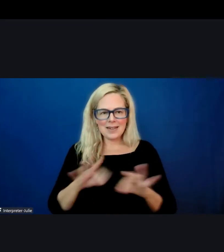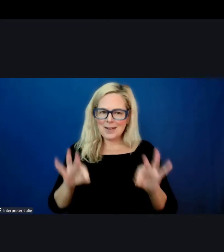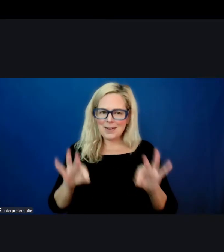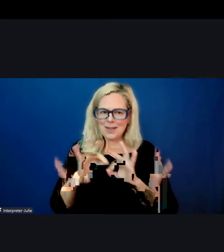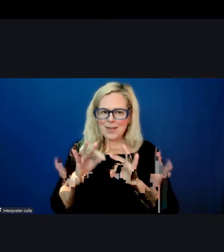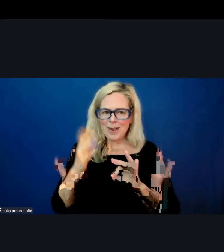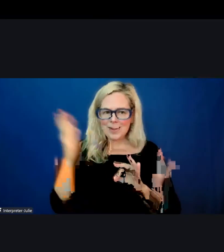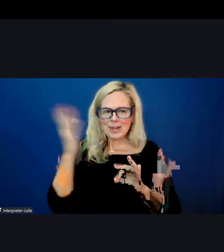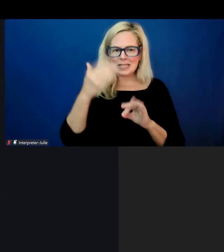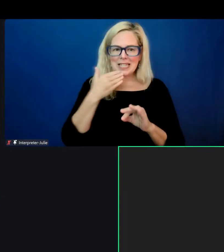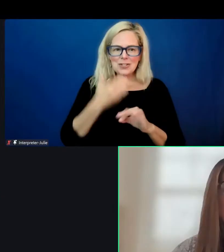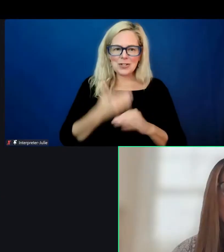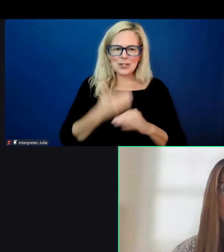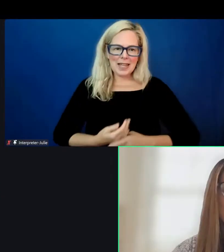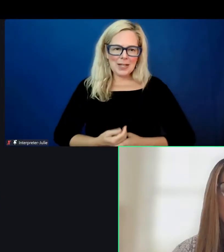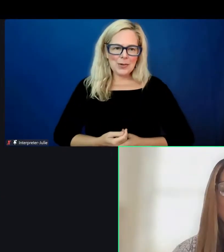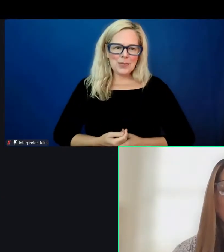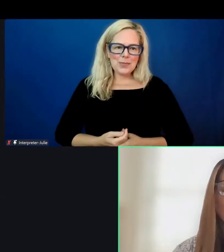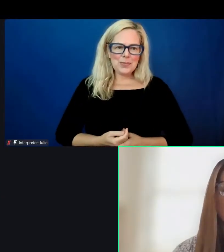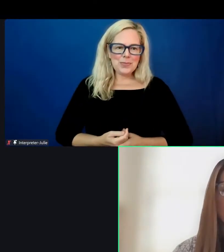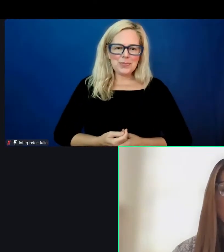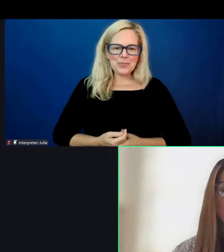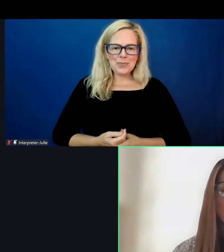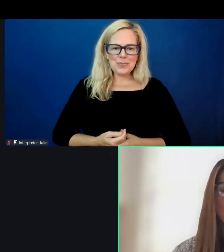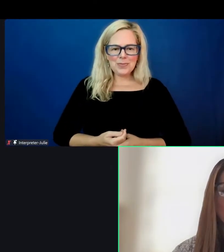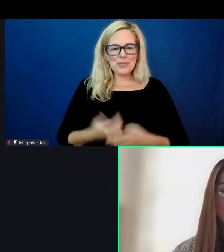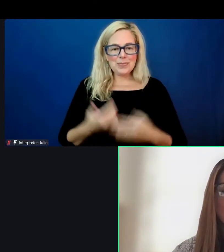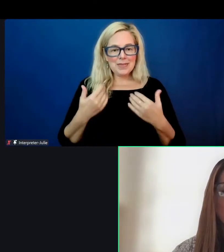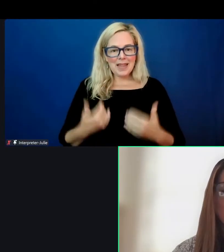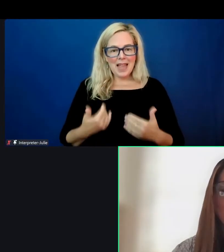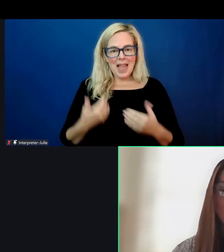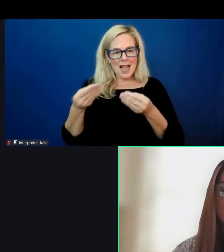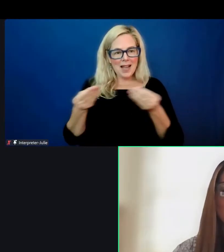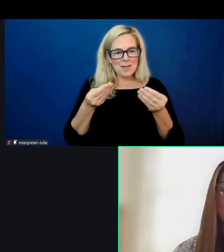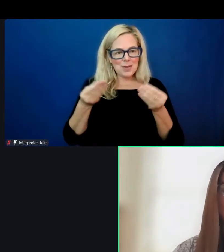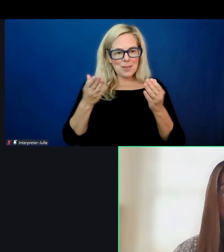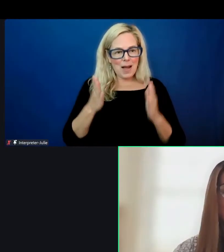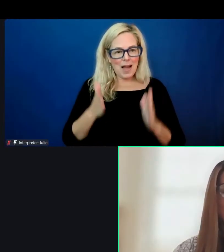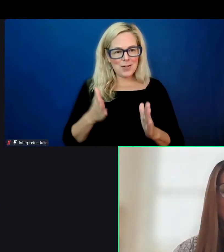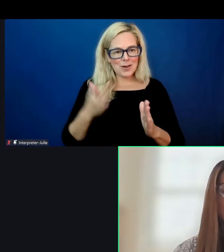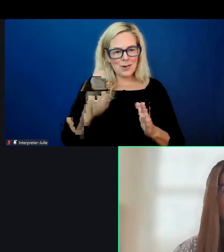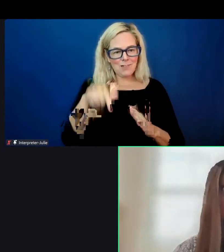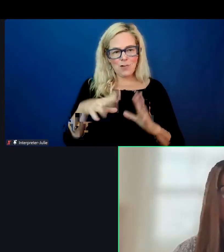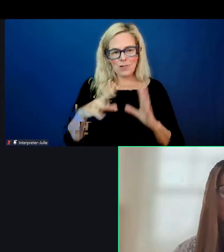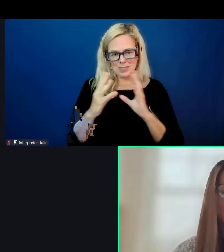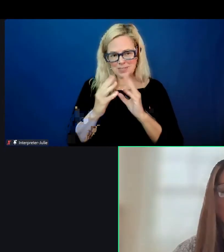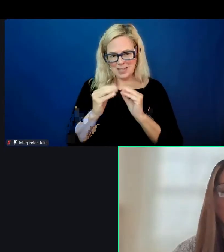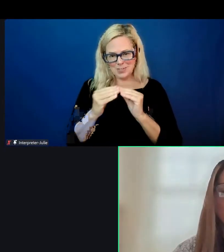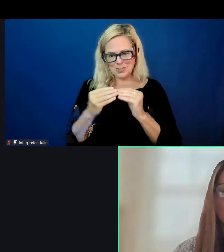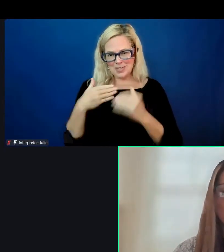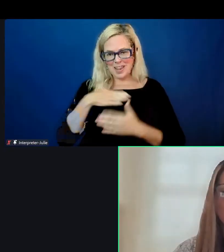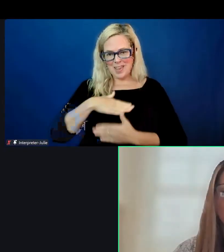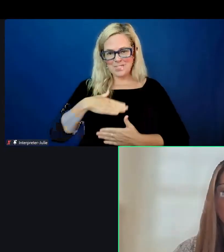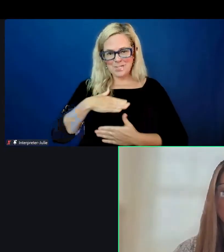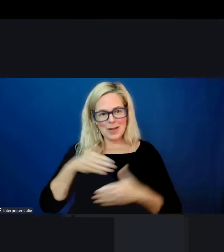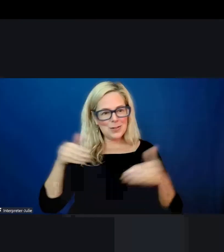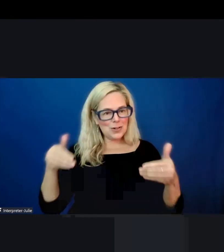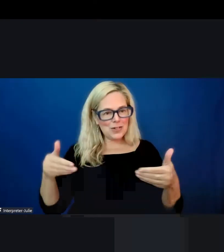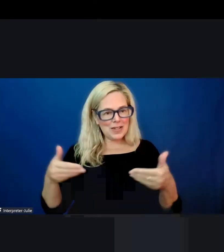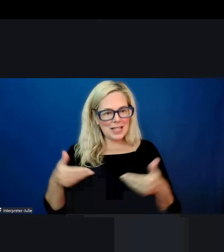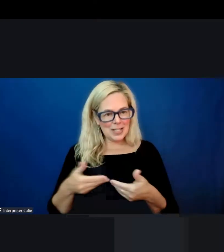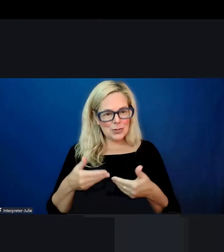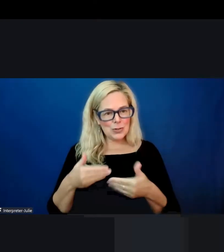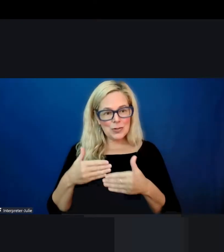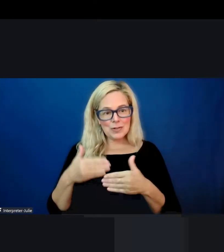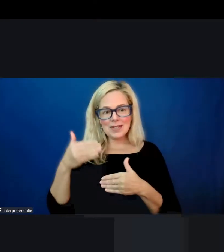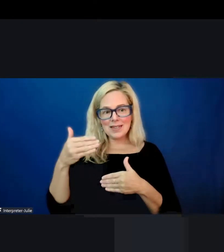Thank you. I'm Lucia McGeehan again, the moderator of this session, and I have the pleasure of introducing our next